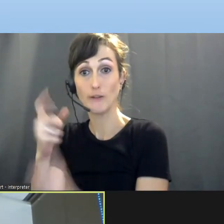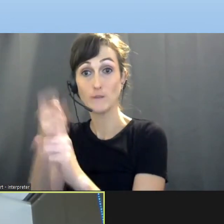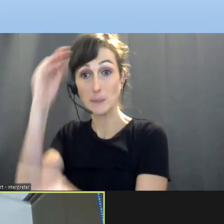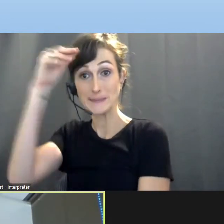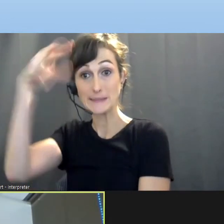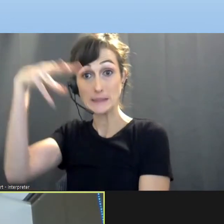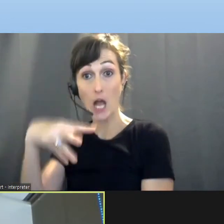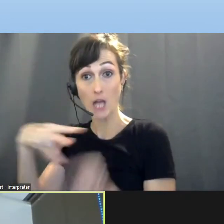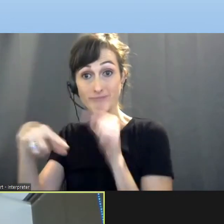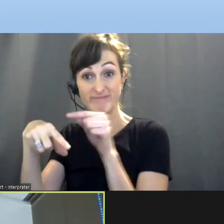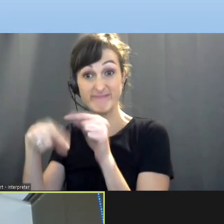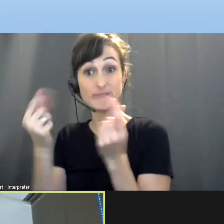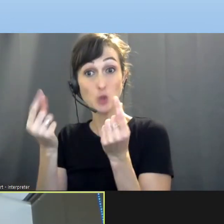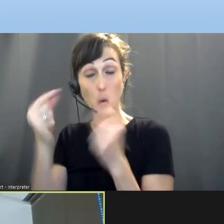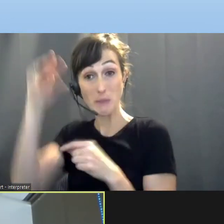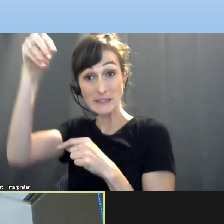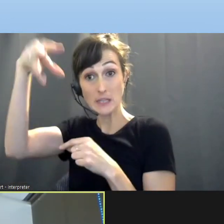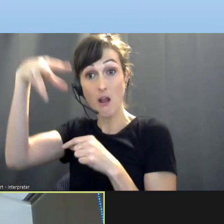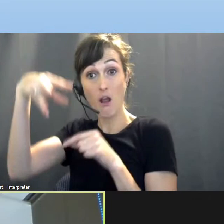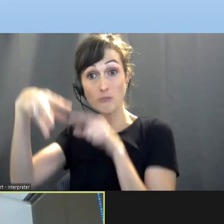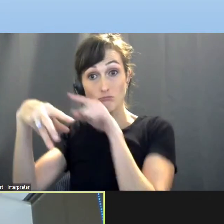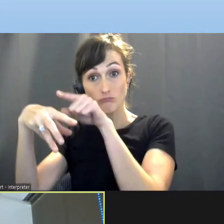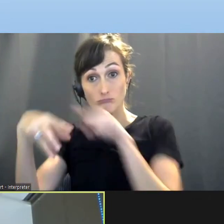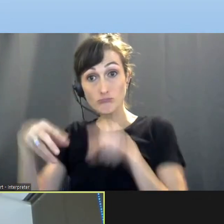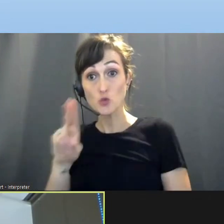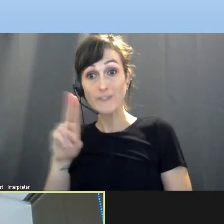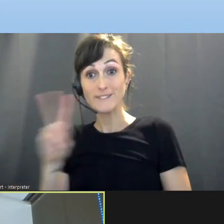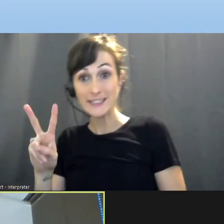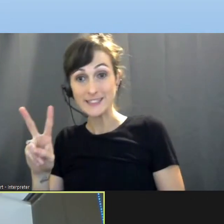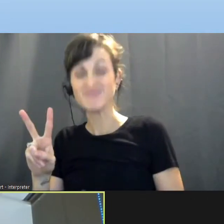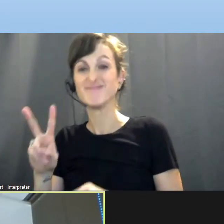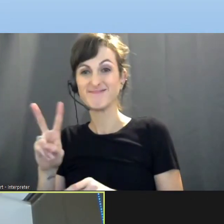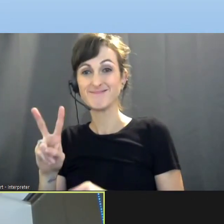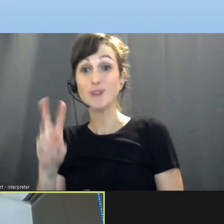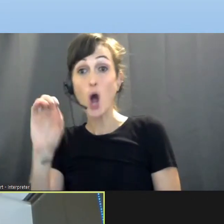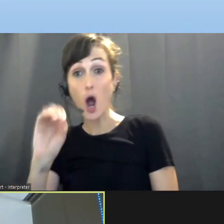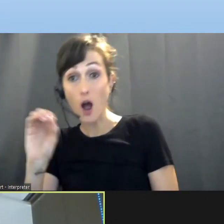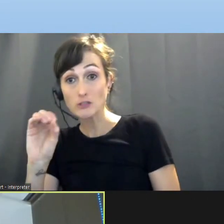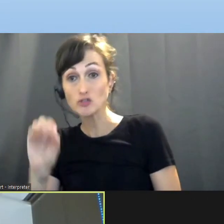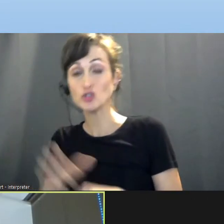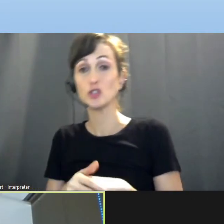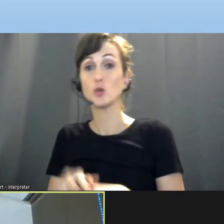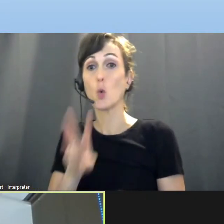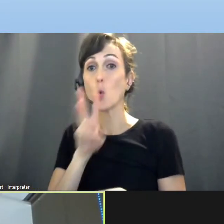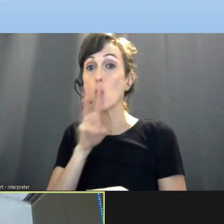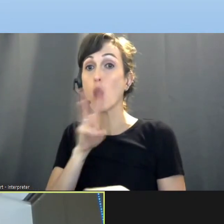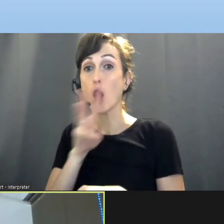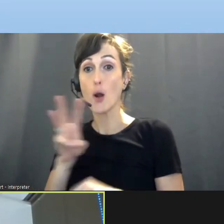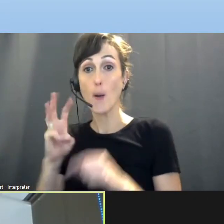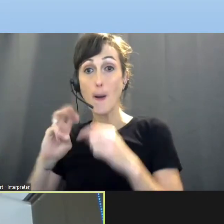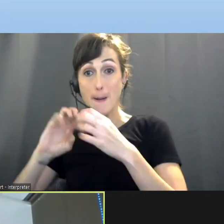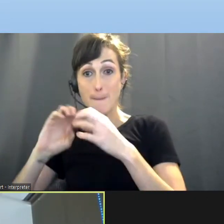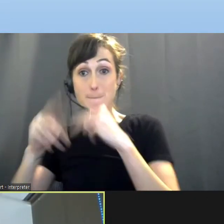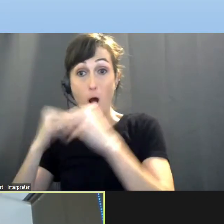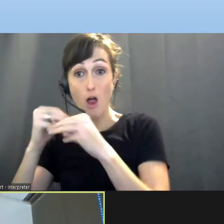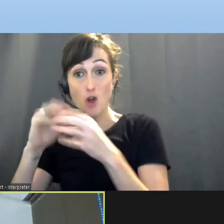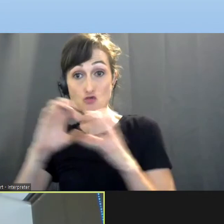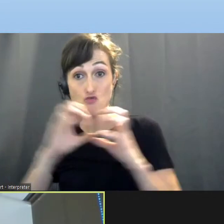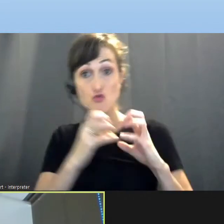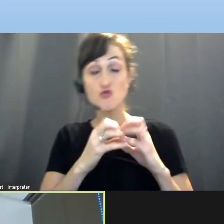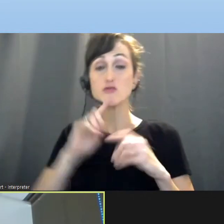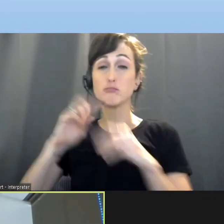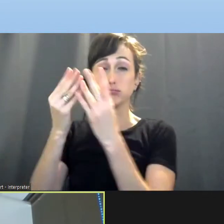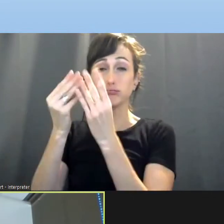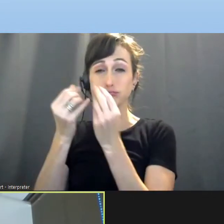breaking down the oxygen and the water molecules that are in the air to what we call oxidize them, or